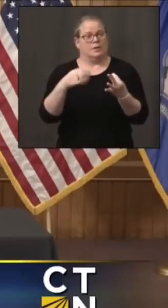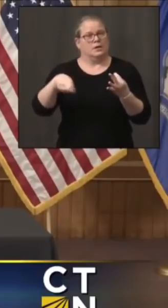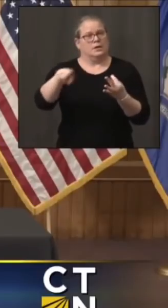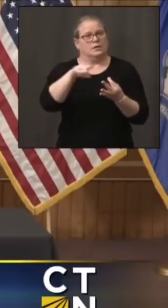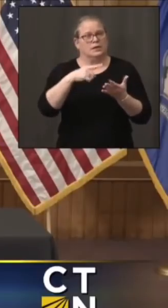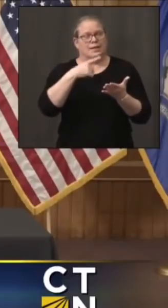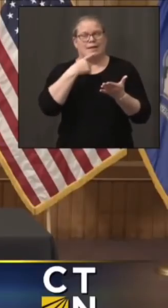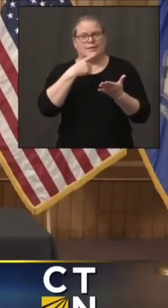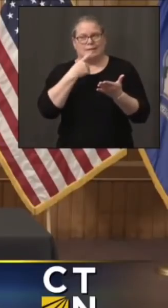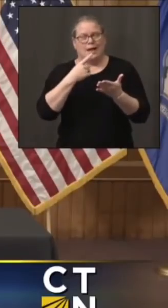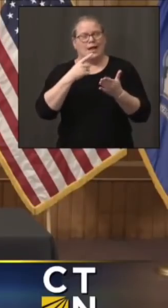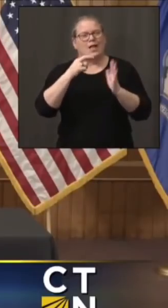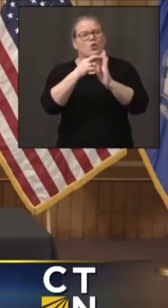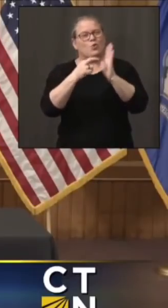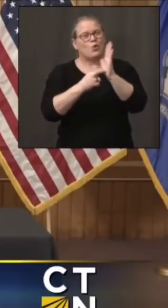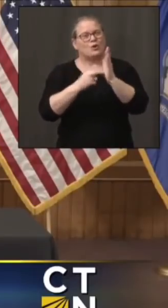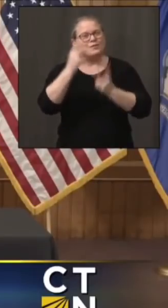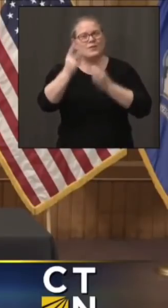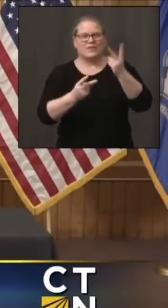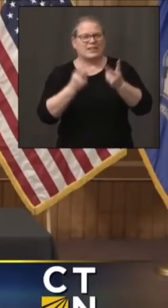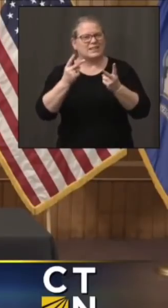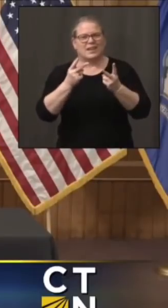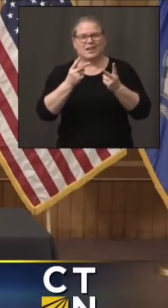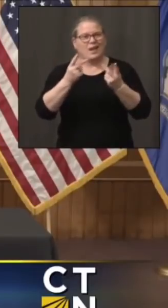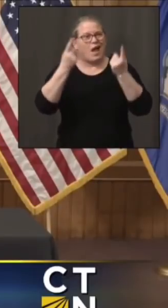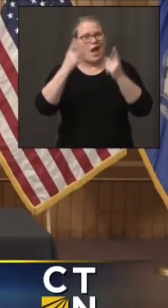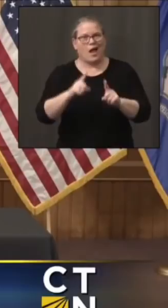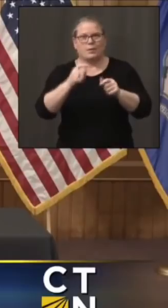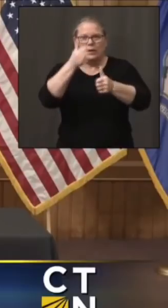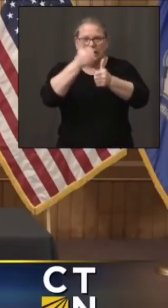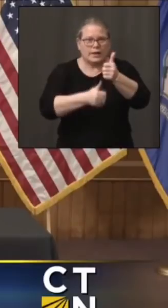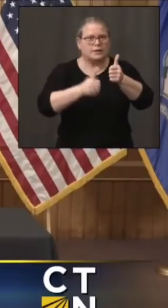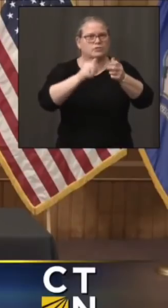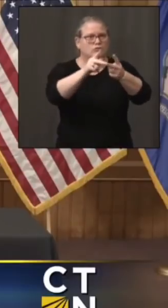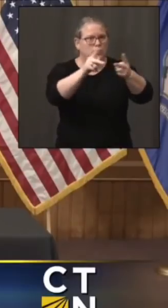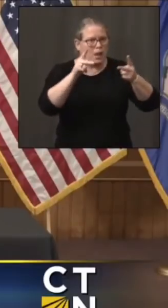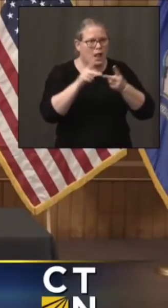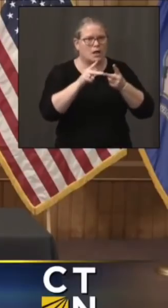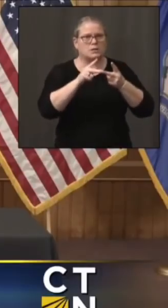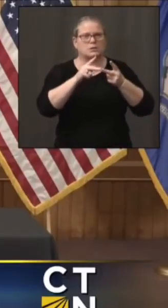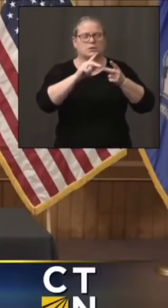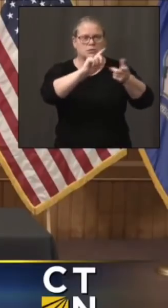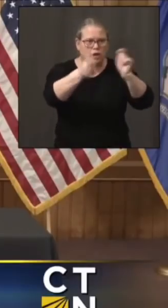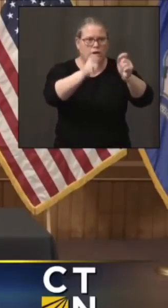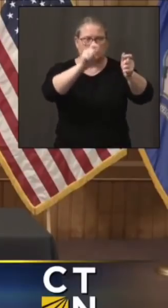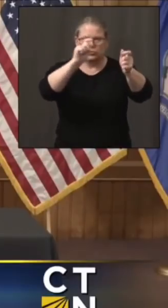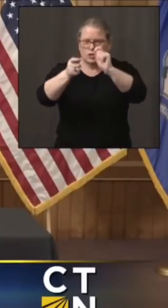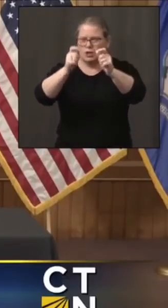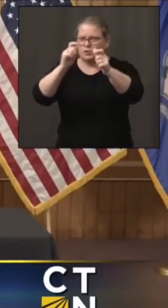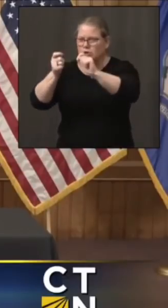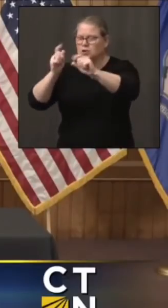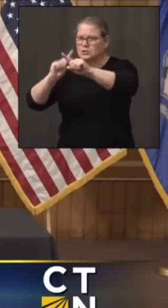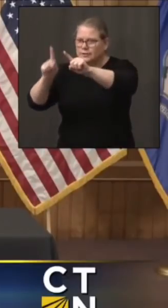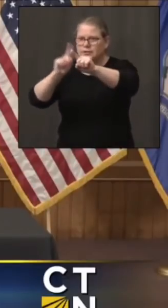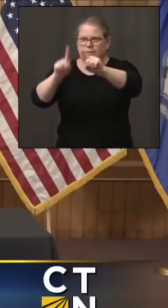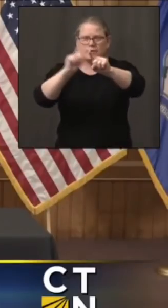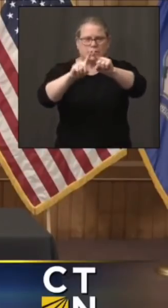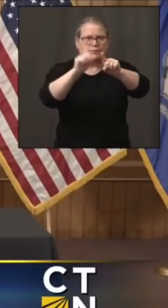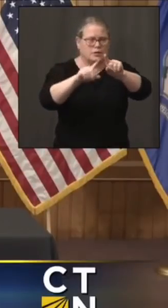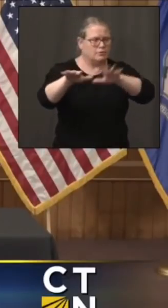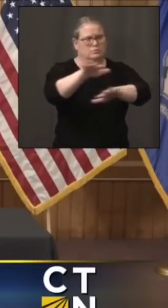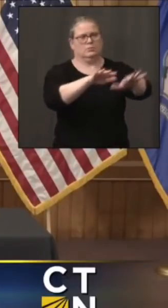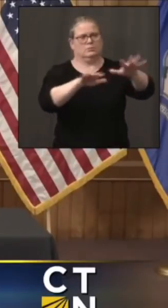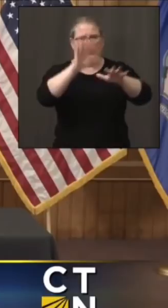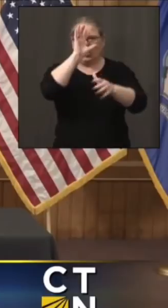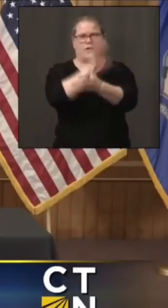the visitation rules can literally change from facility to facility. It gets very confusing for families. They want a